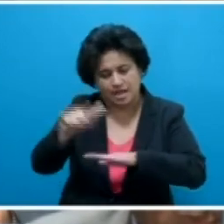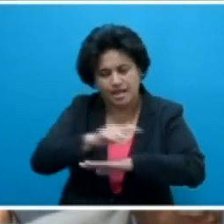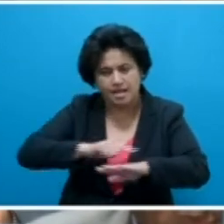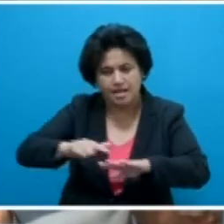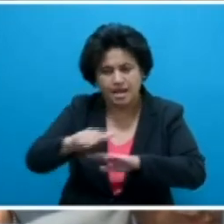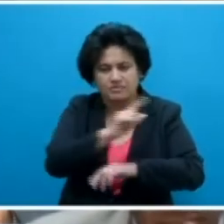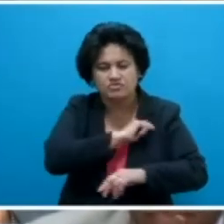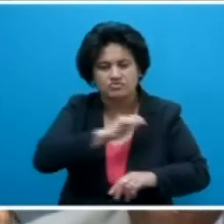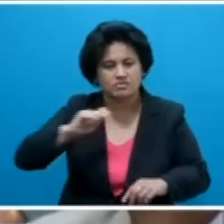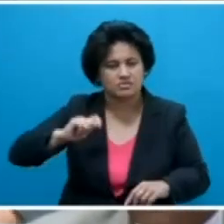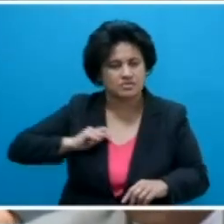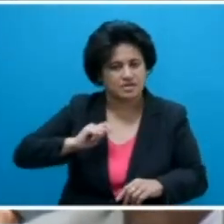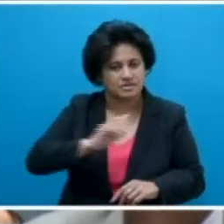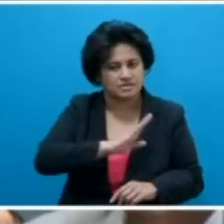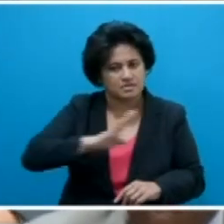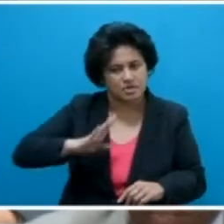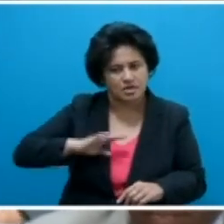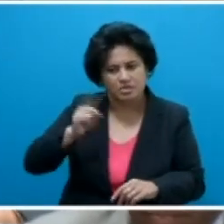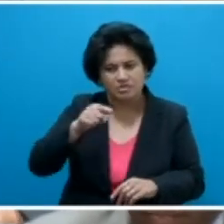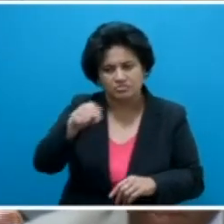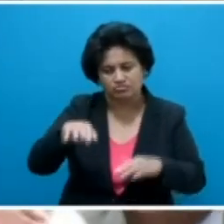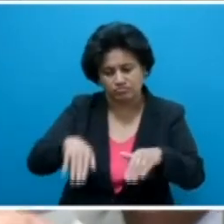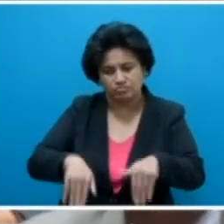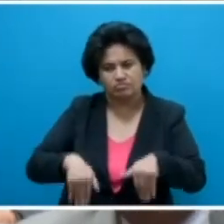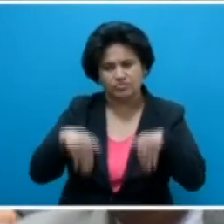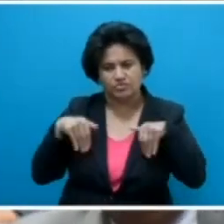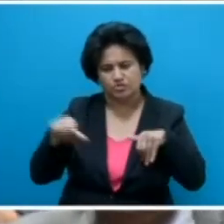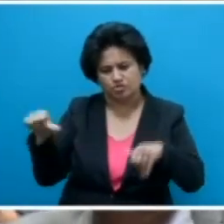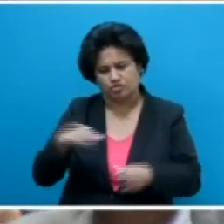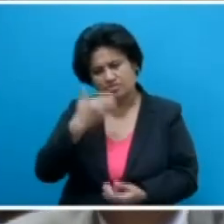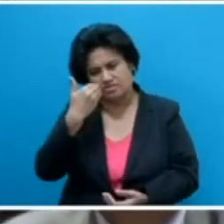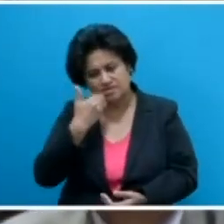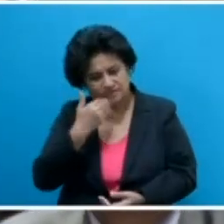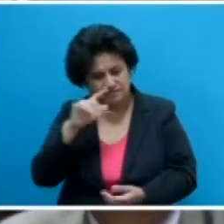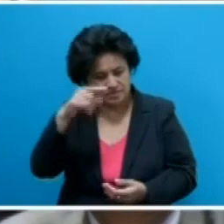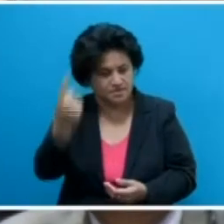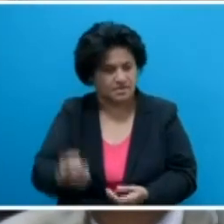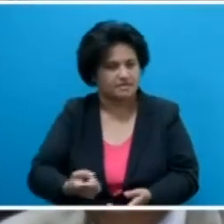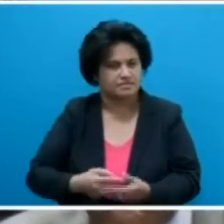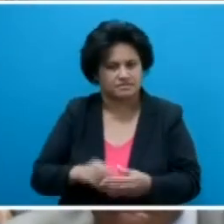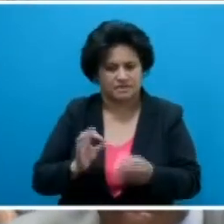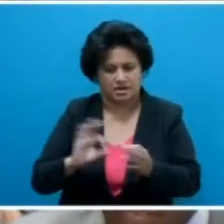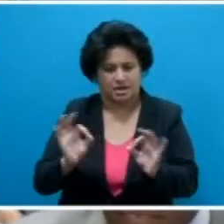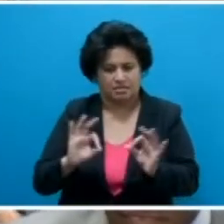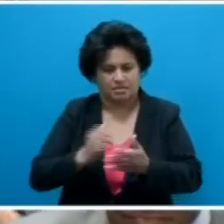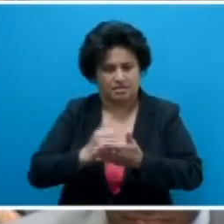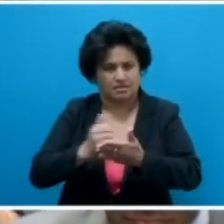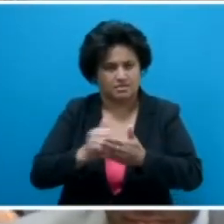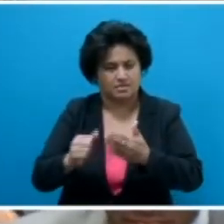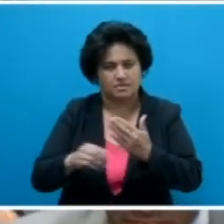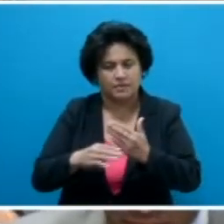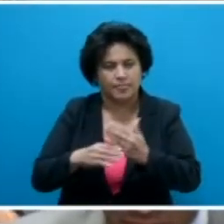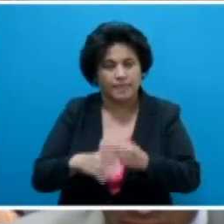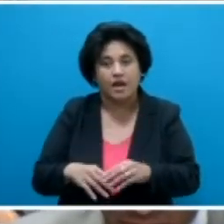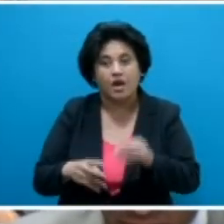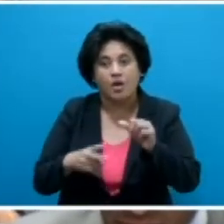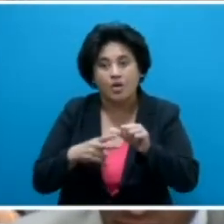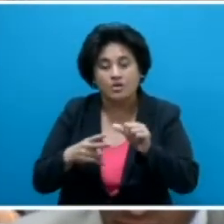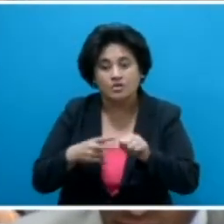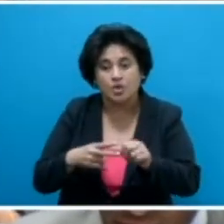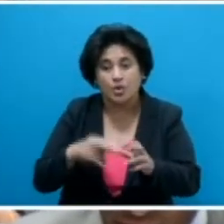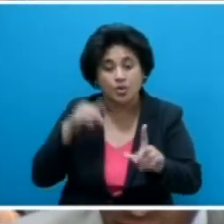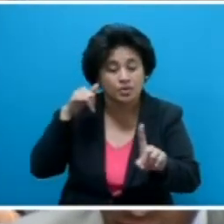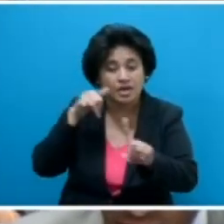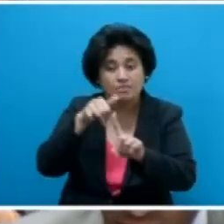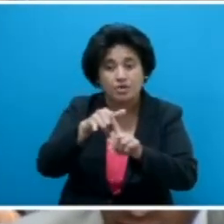mahogany industry. He should be ashamed of himself. I also noted that Honourable Ratu Suliano Matanitumua was